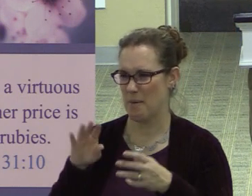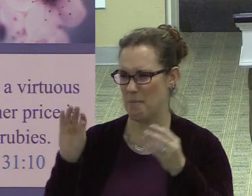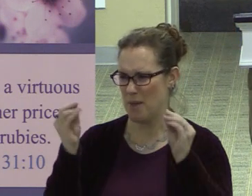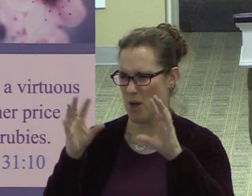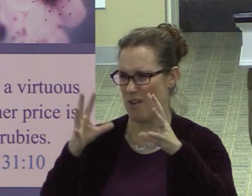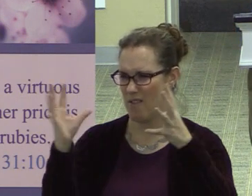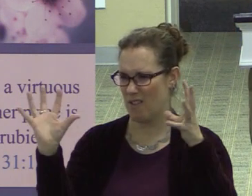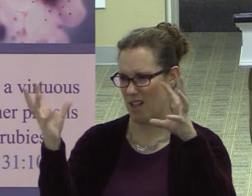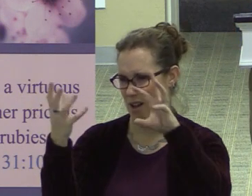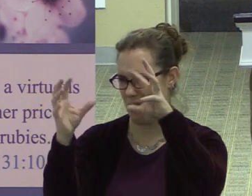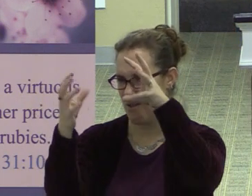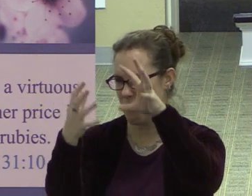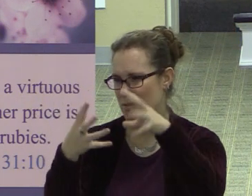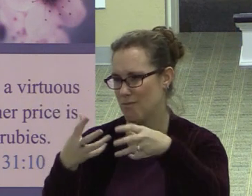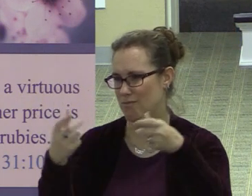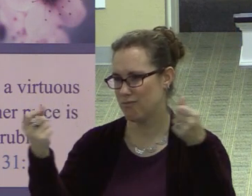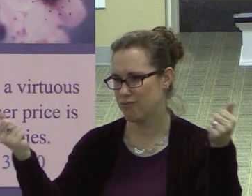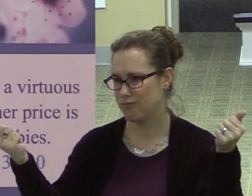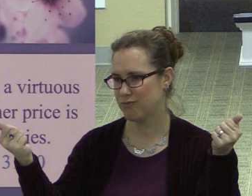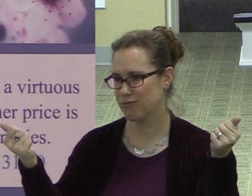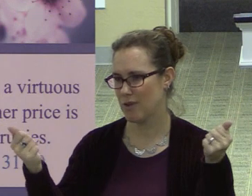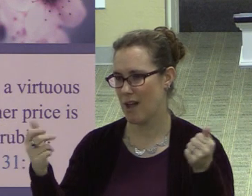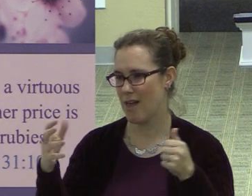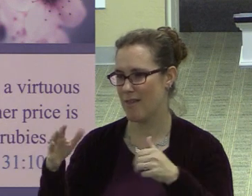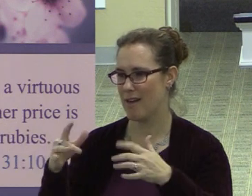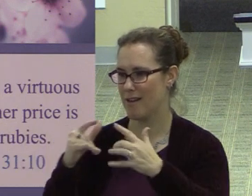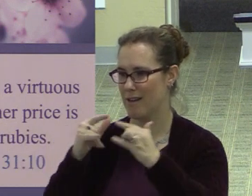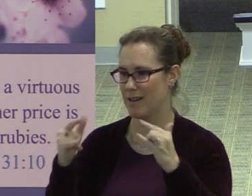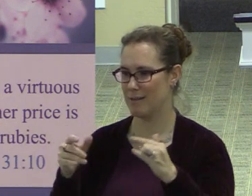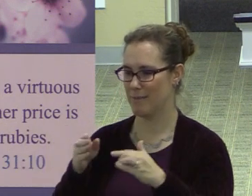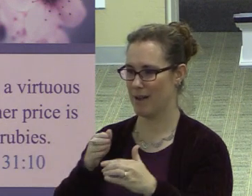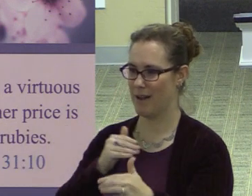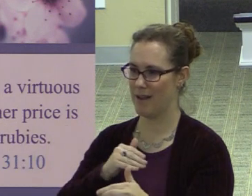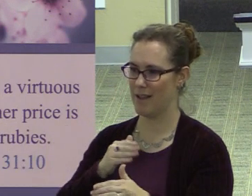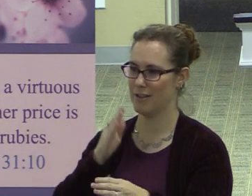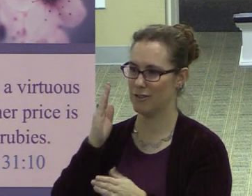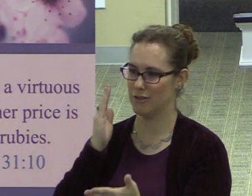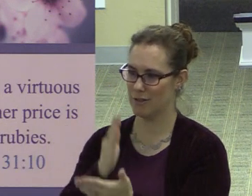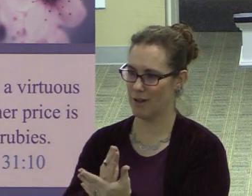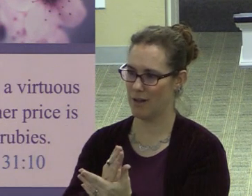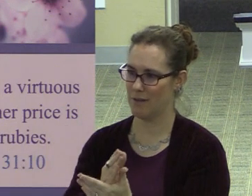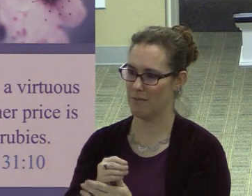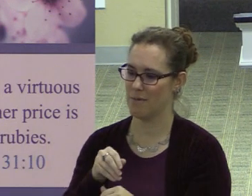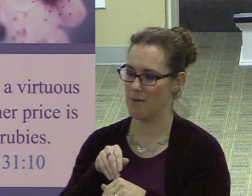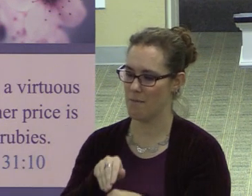up and encamps behind him and stops the marching army.